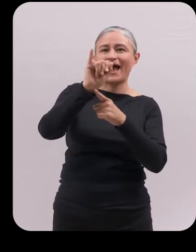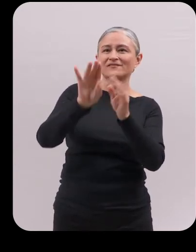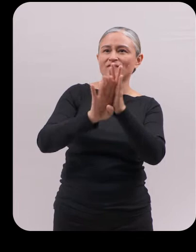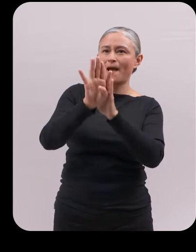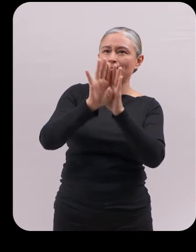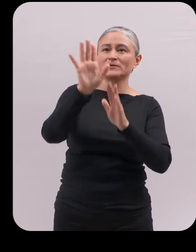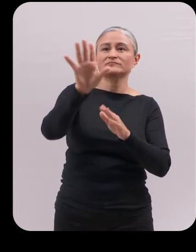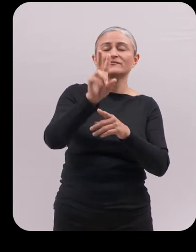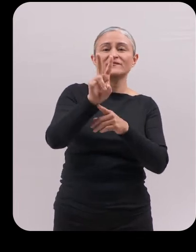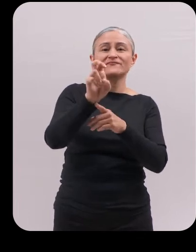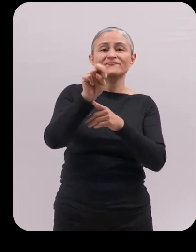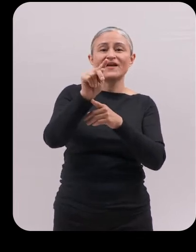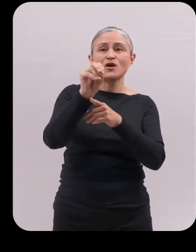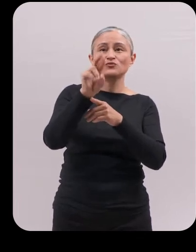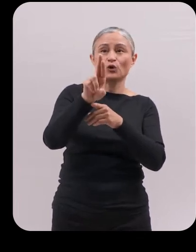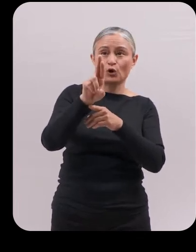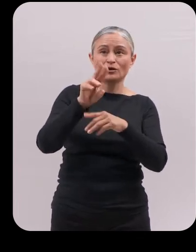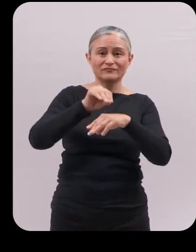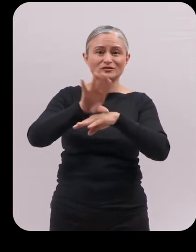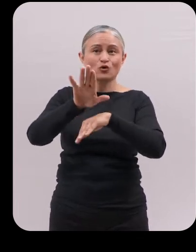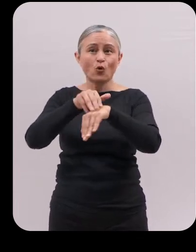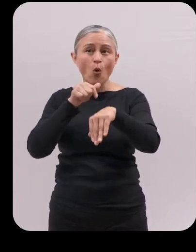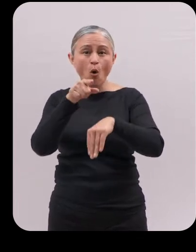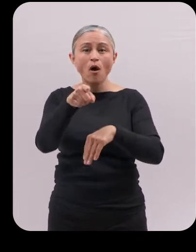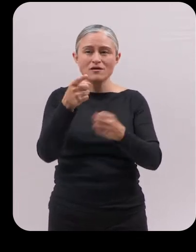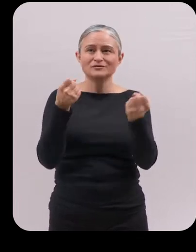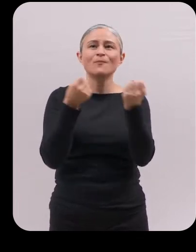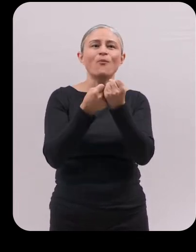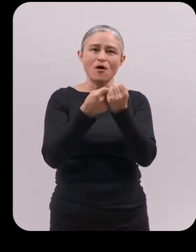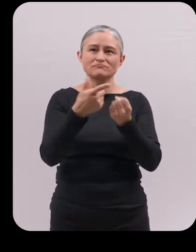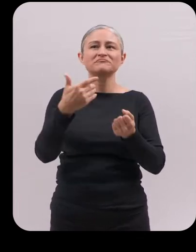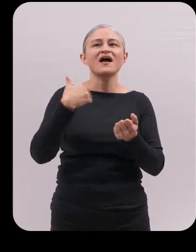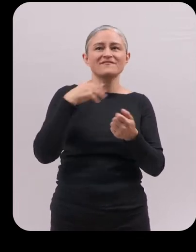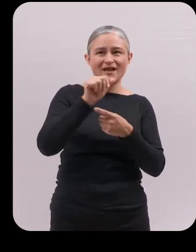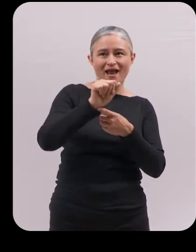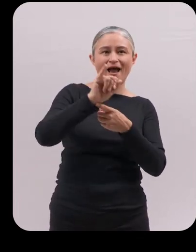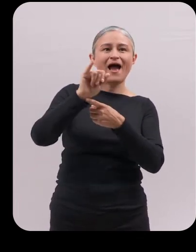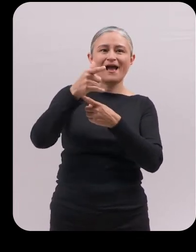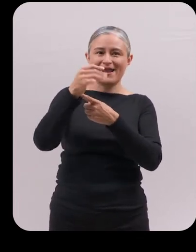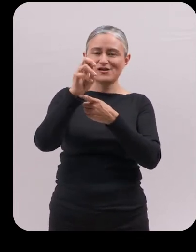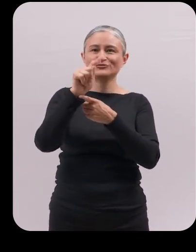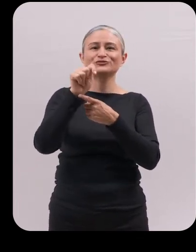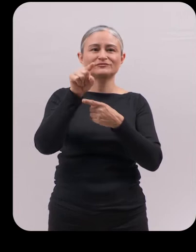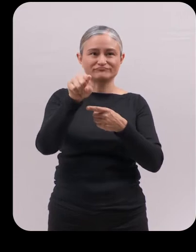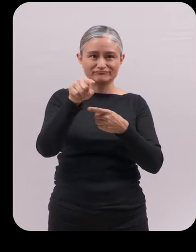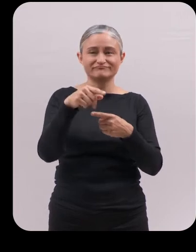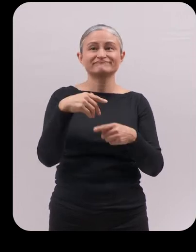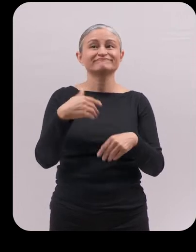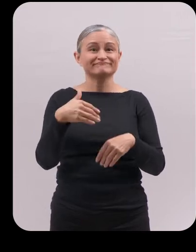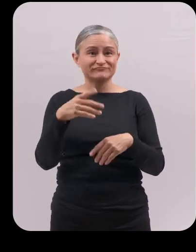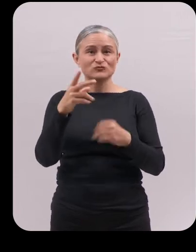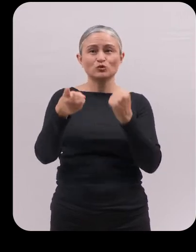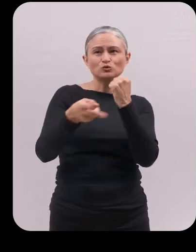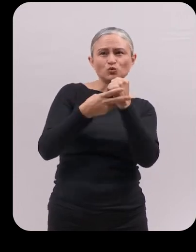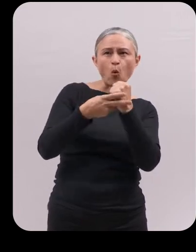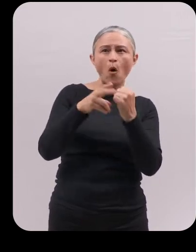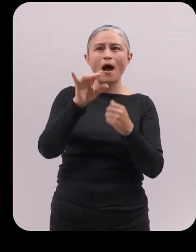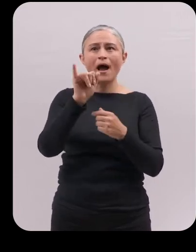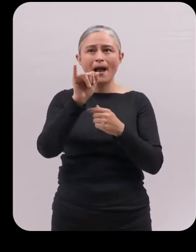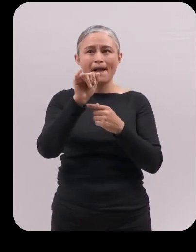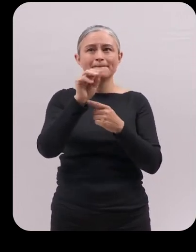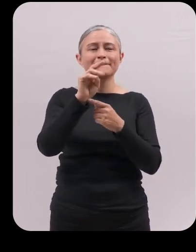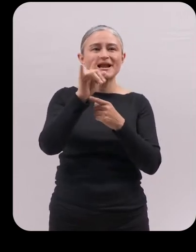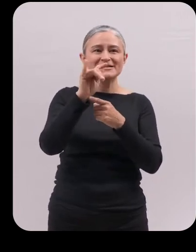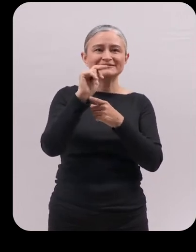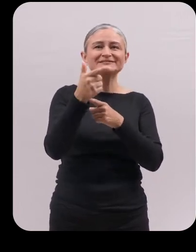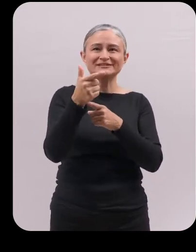calling support, you can build AI agent-like flows and search for similarities using your stored embeddings. So if you're excited to try